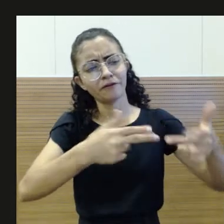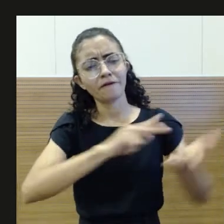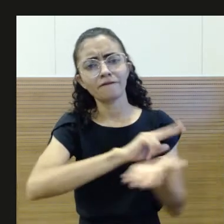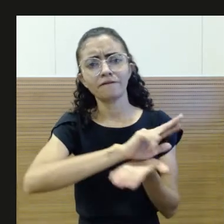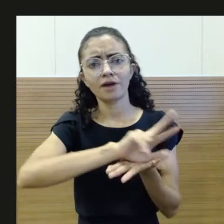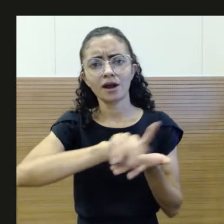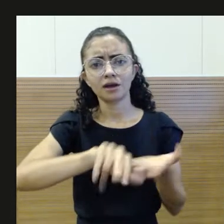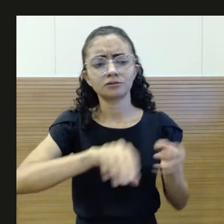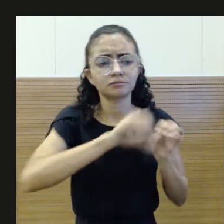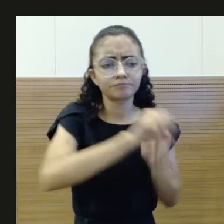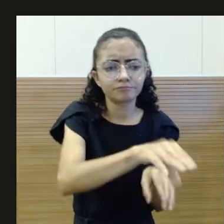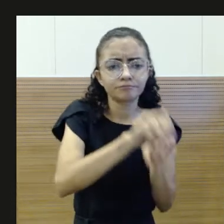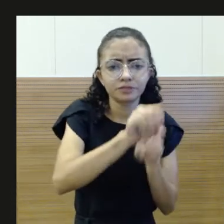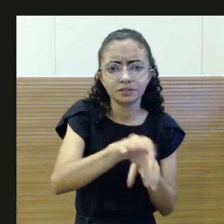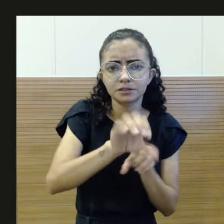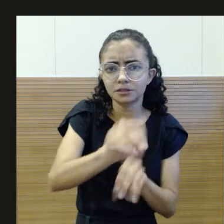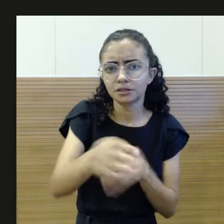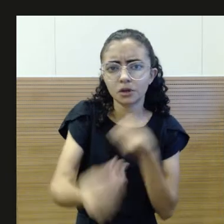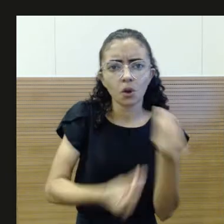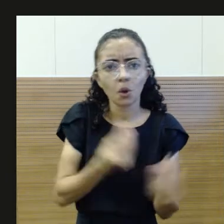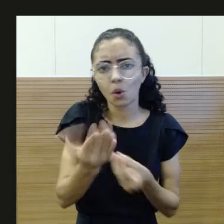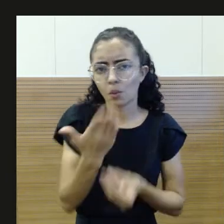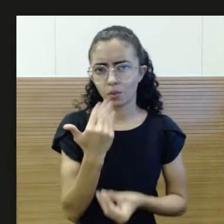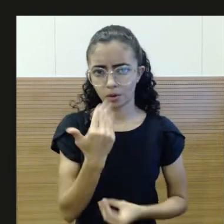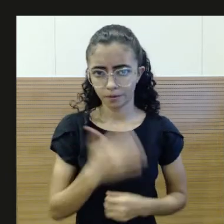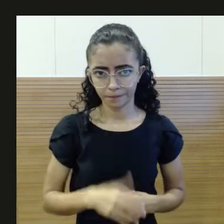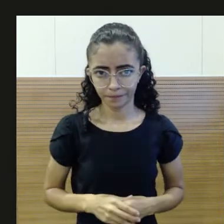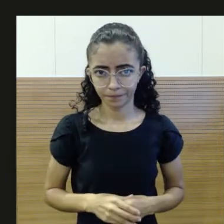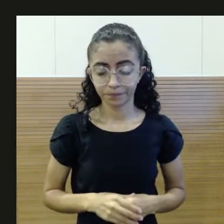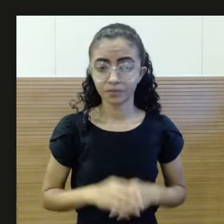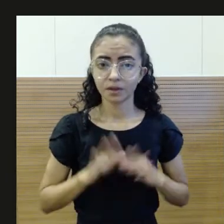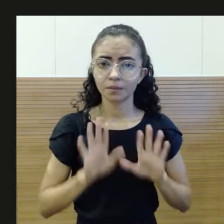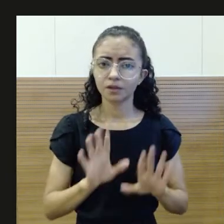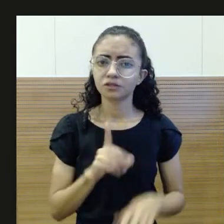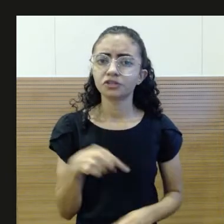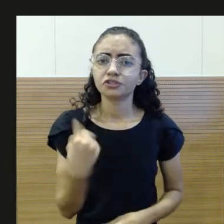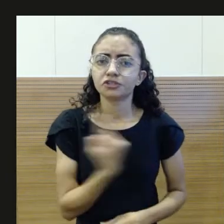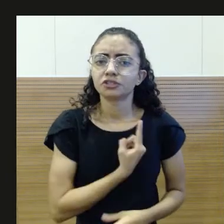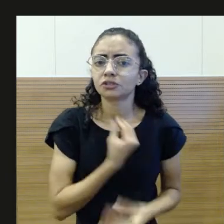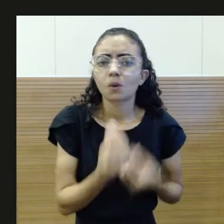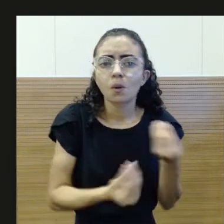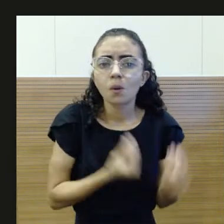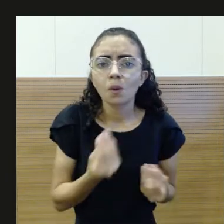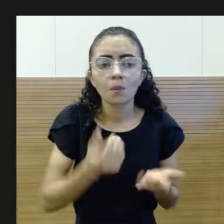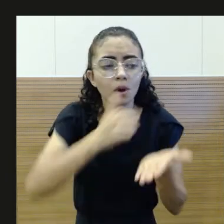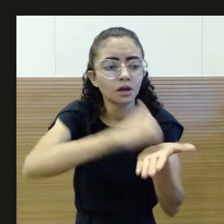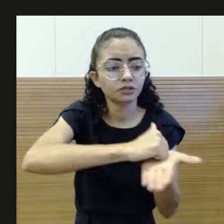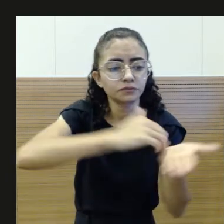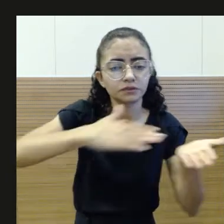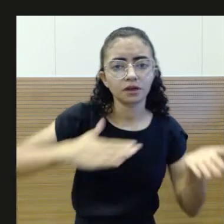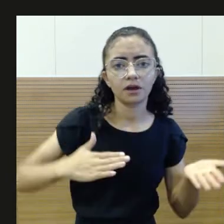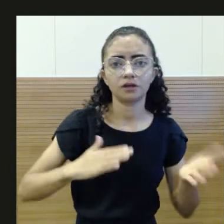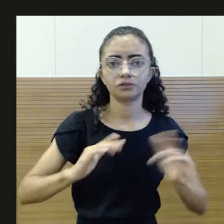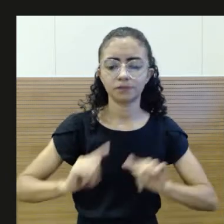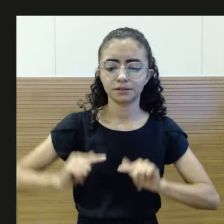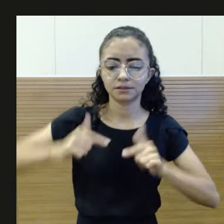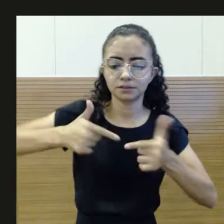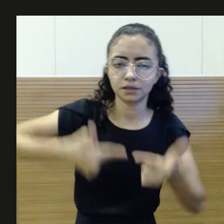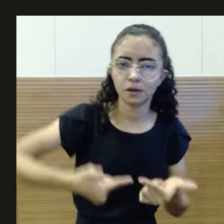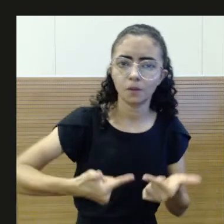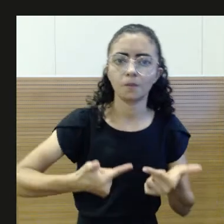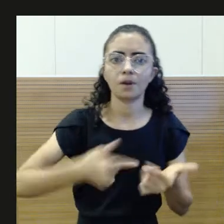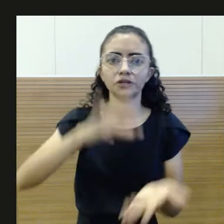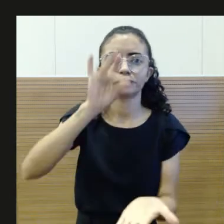important to us of this review and update of these guidelines. We also need a more